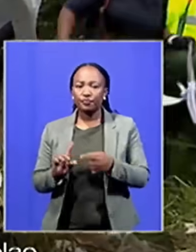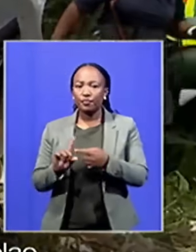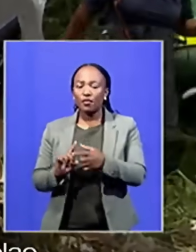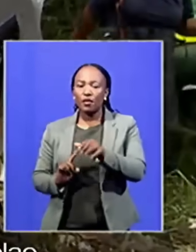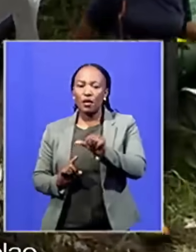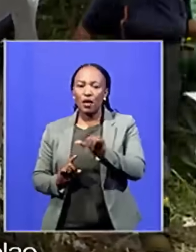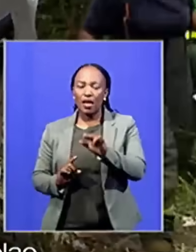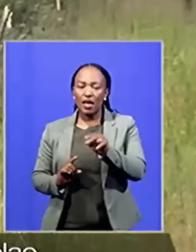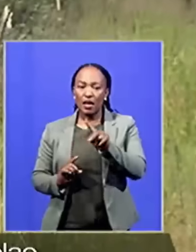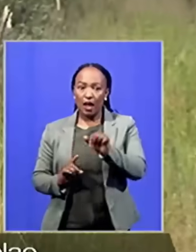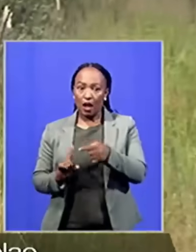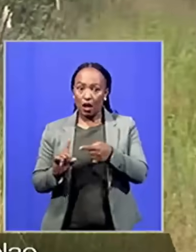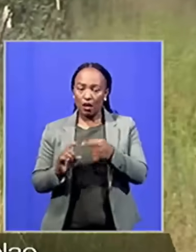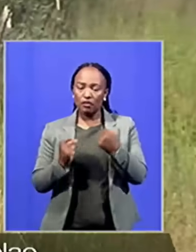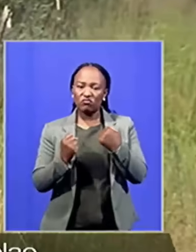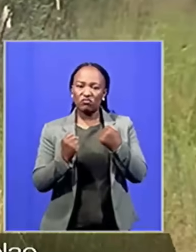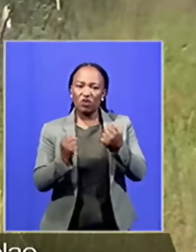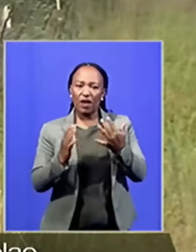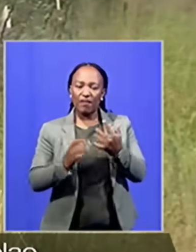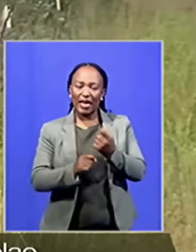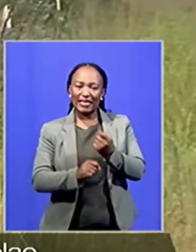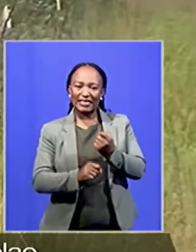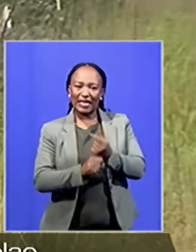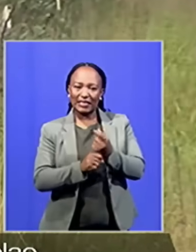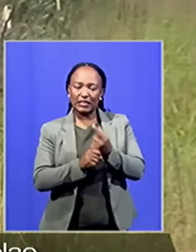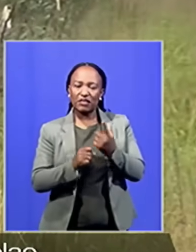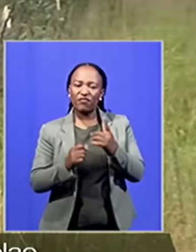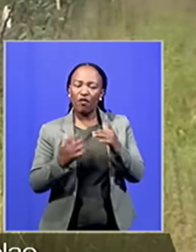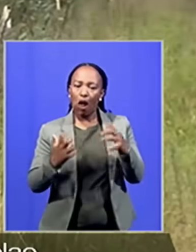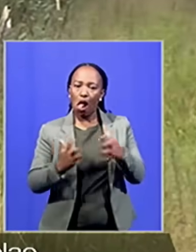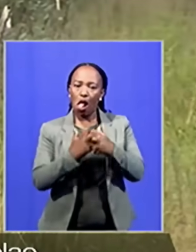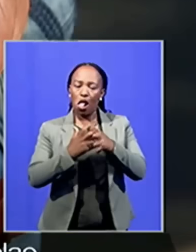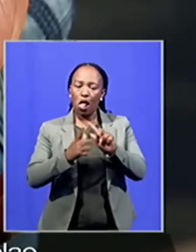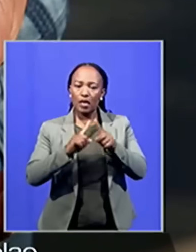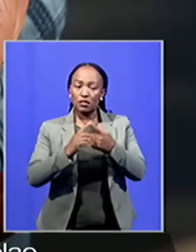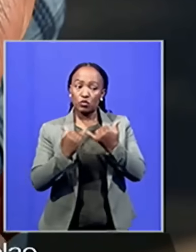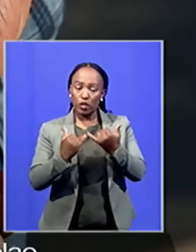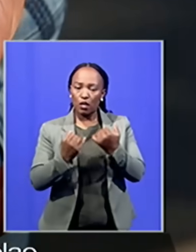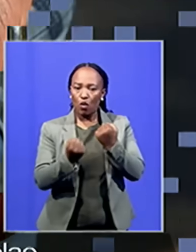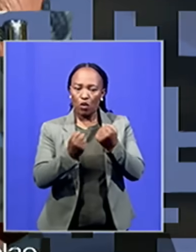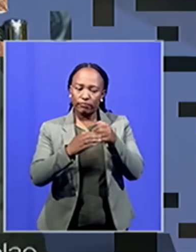tlotla e le mokganni wa tekesi e bakileng kotsi ka Manta o hlaile kgotla kajeno.